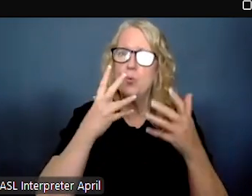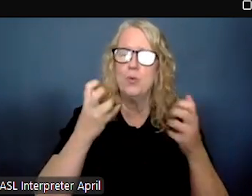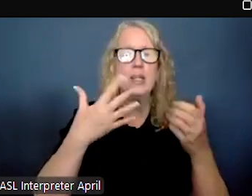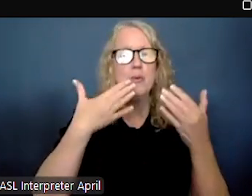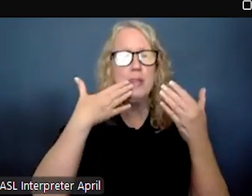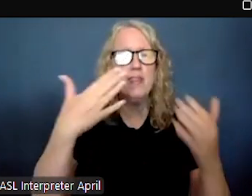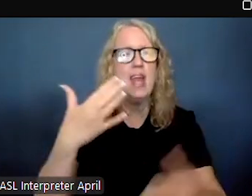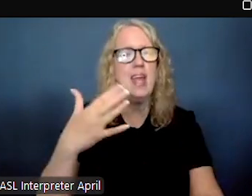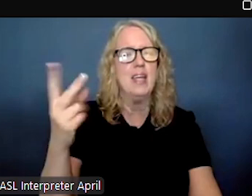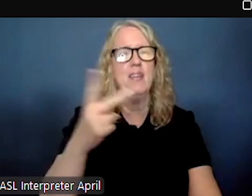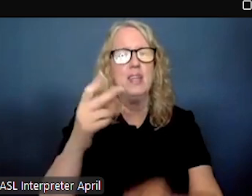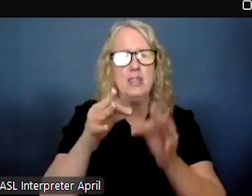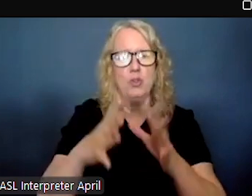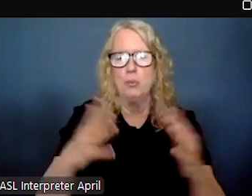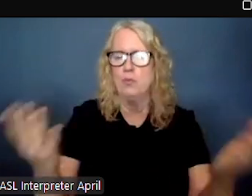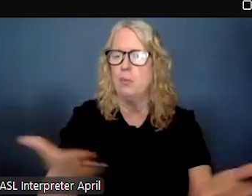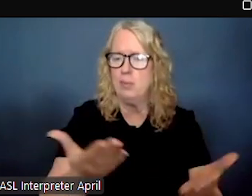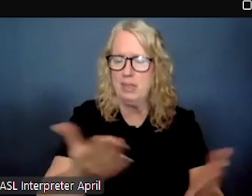the interpreters for being on.